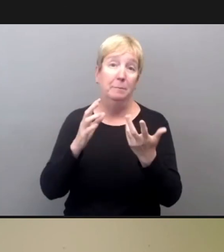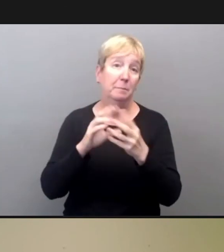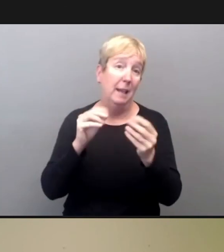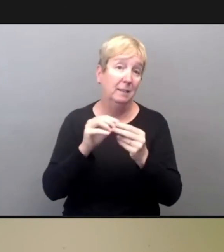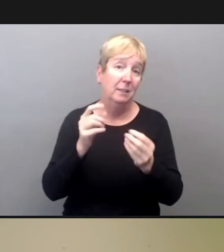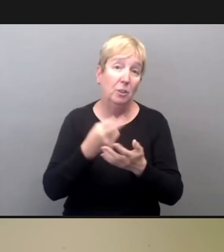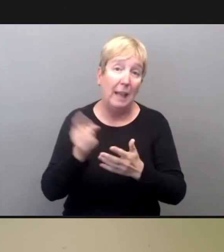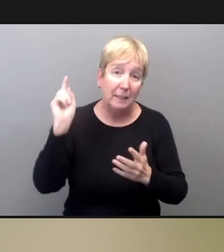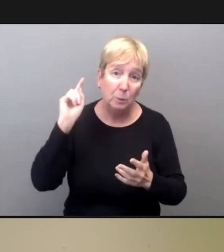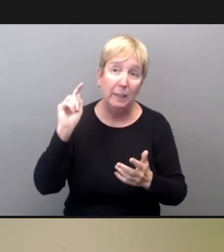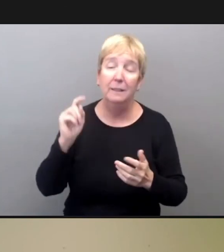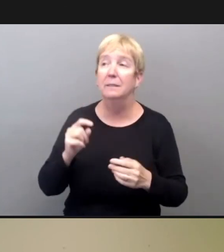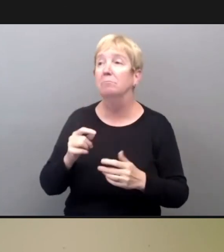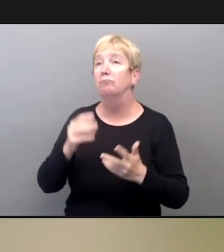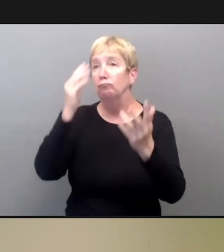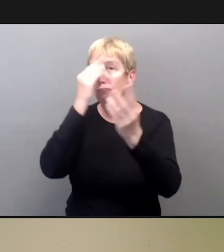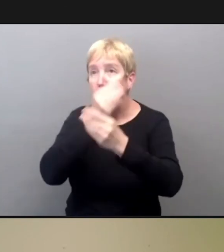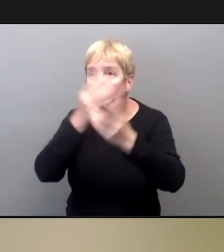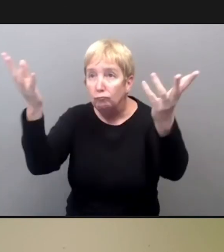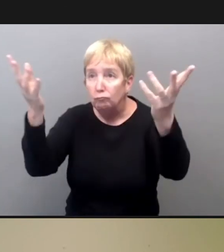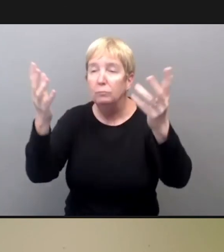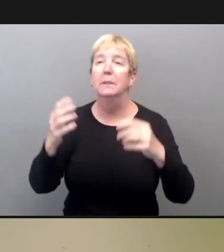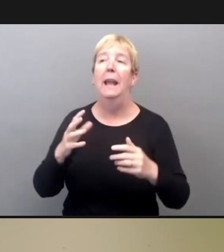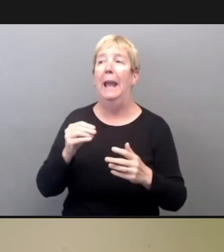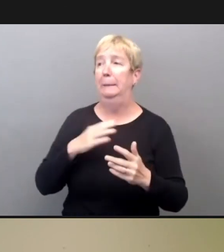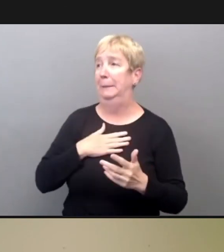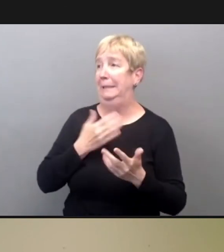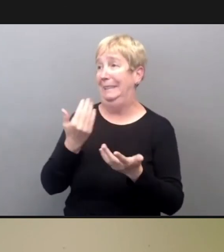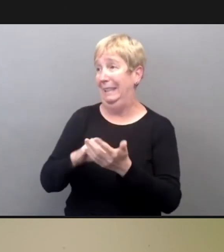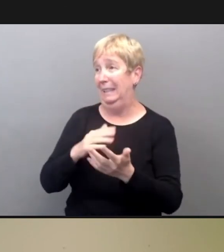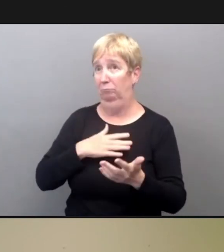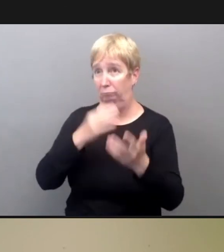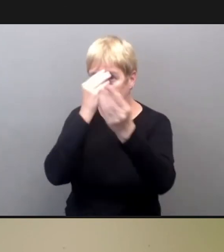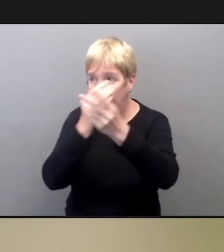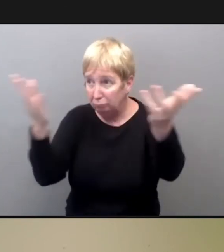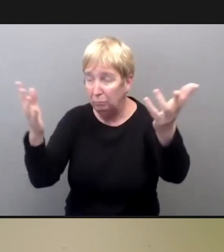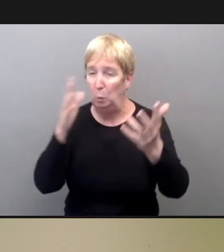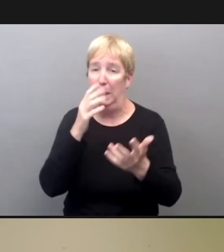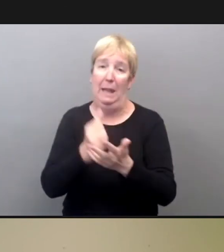the words that you got out, and they will help again. So thank you very much and have a wonderful day.